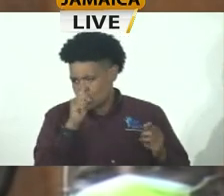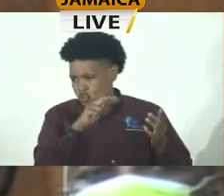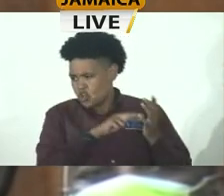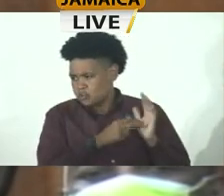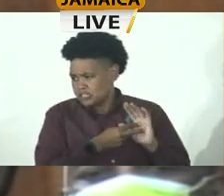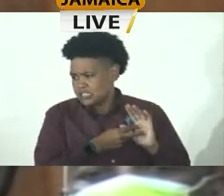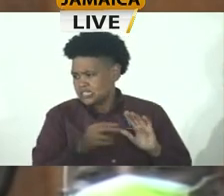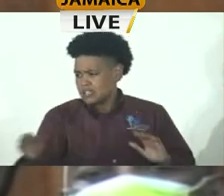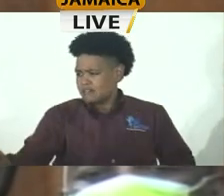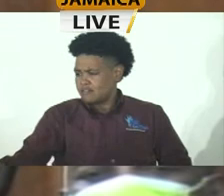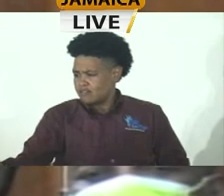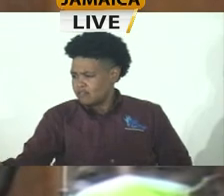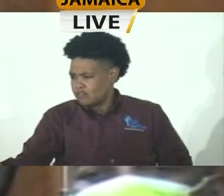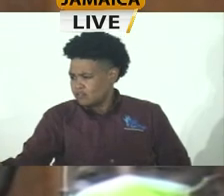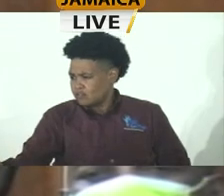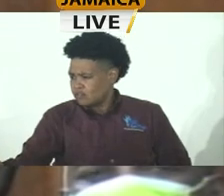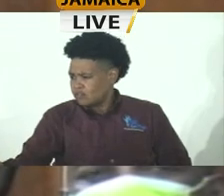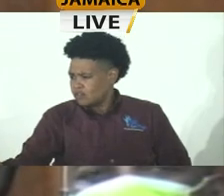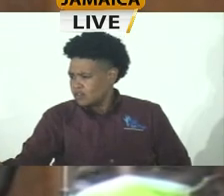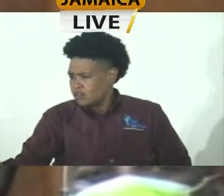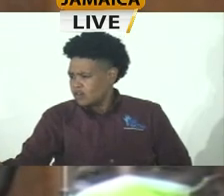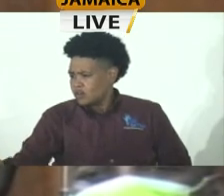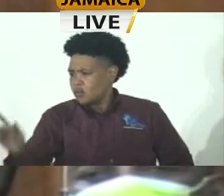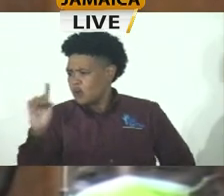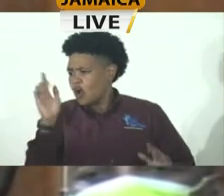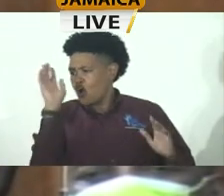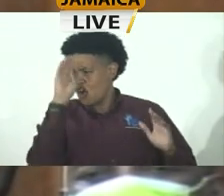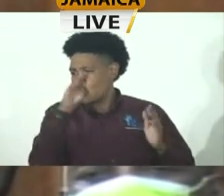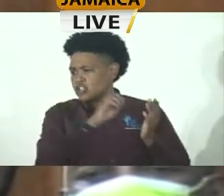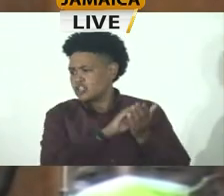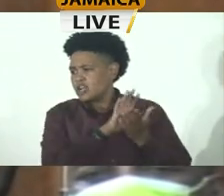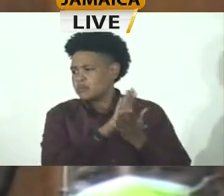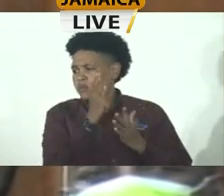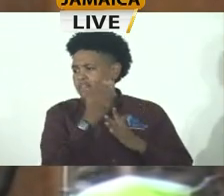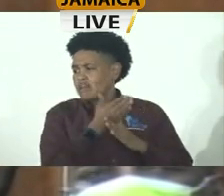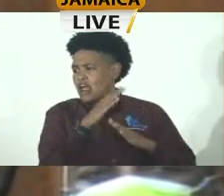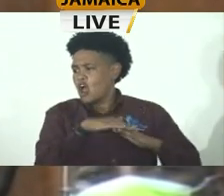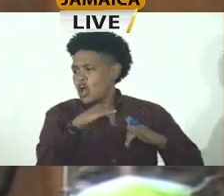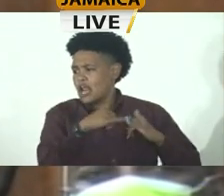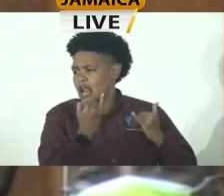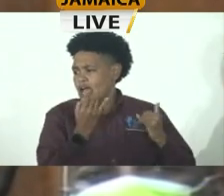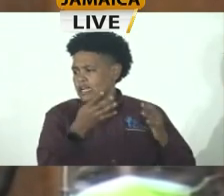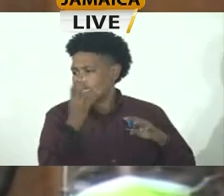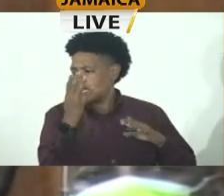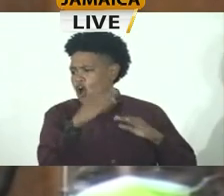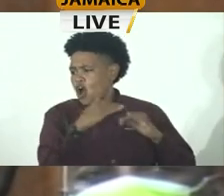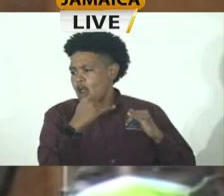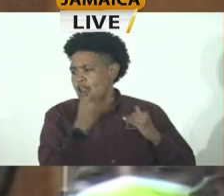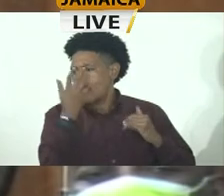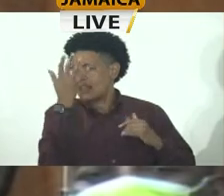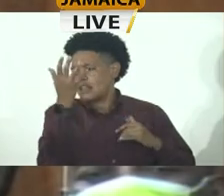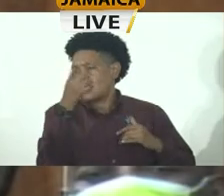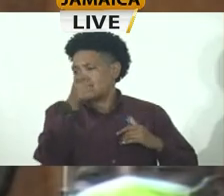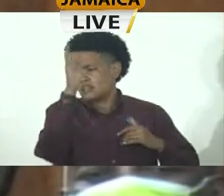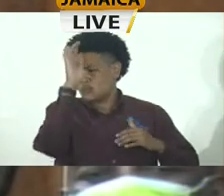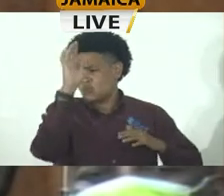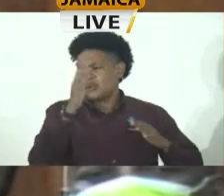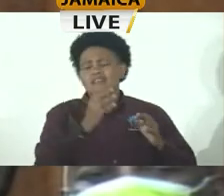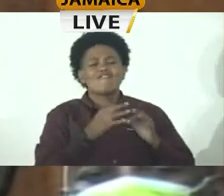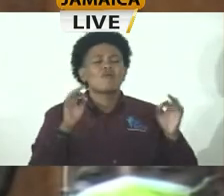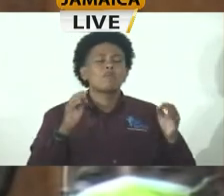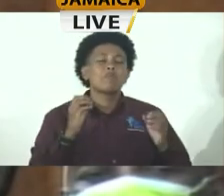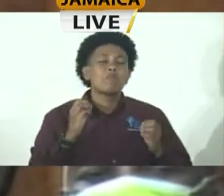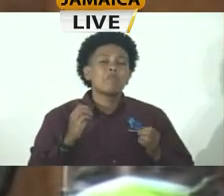where all documents will eventually be filed online and stored digitally this madam speaker will free up